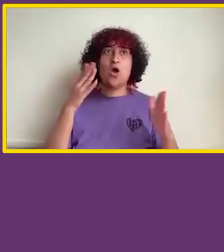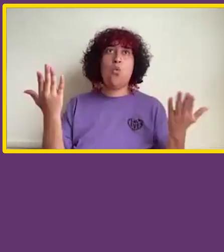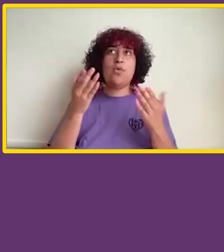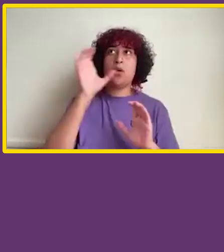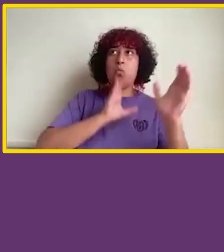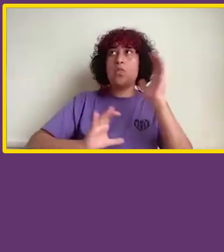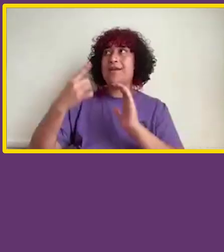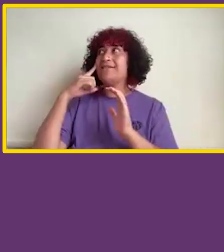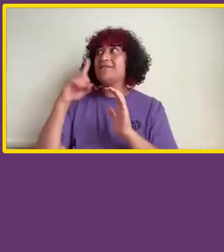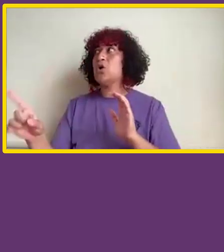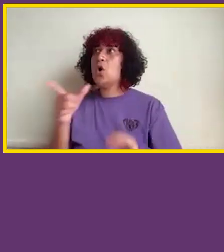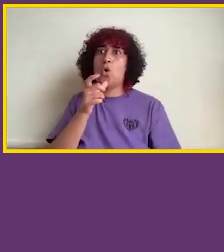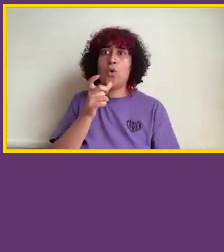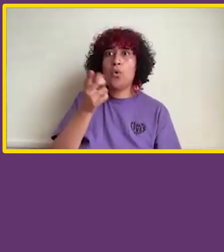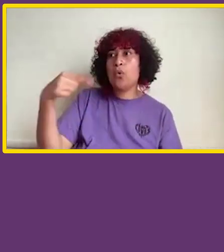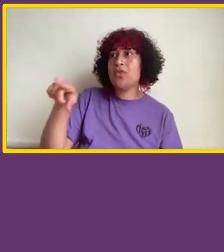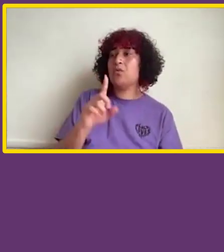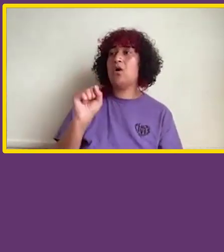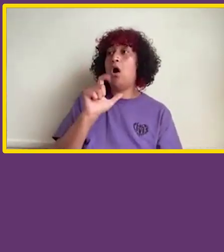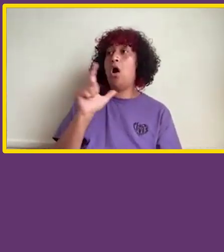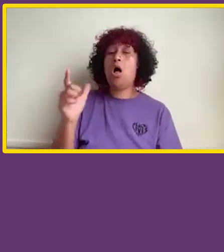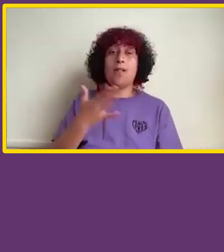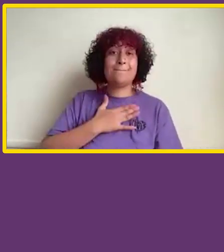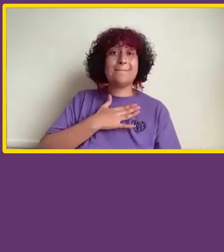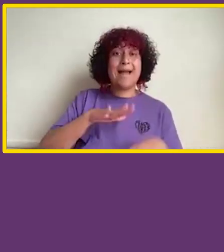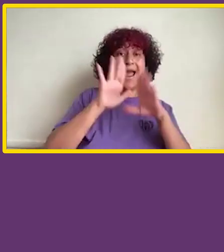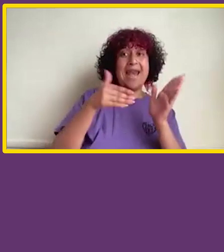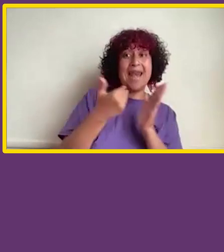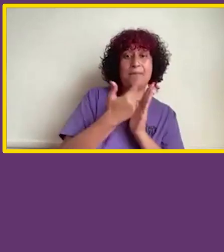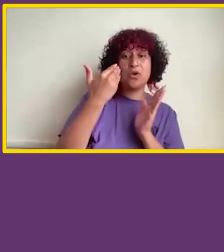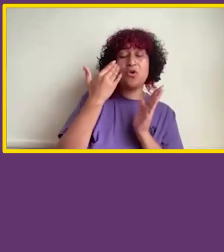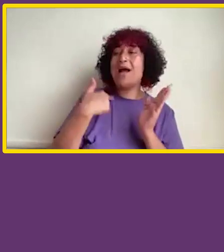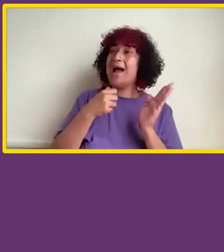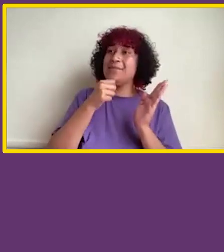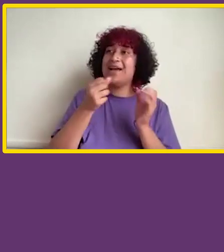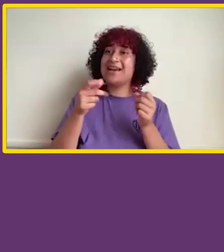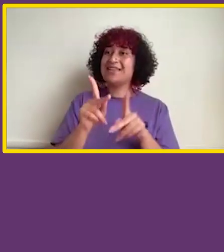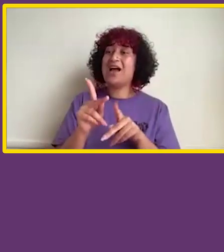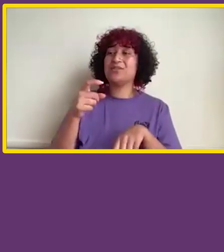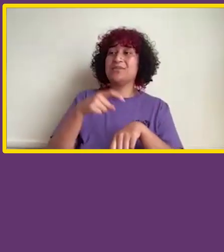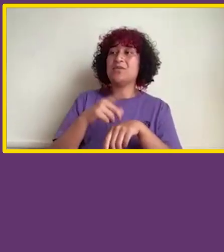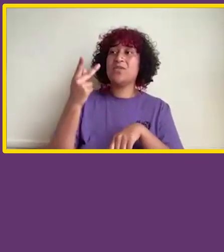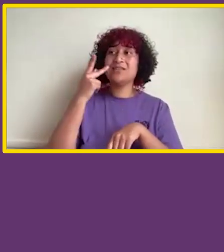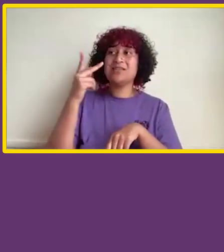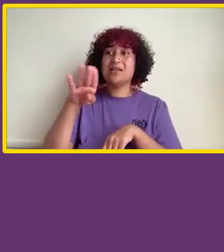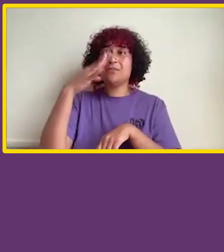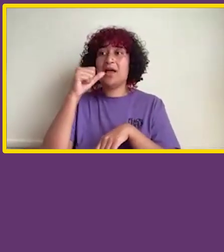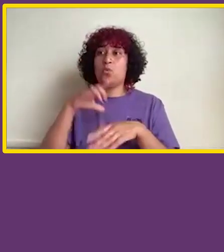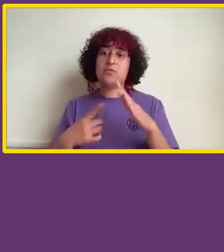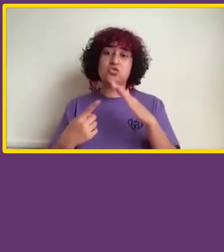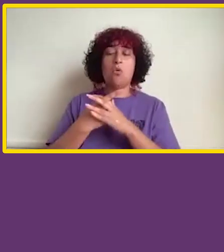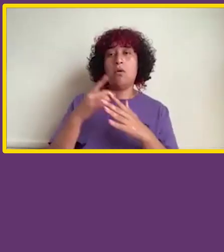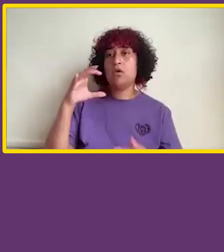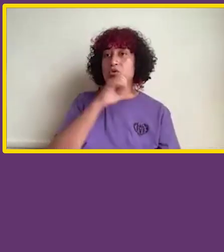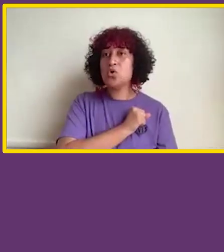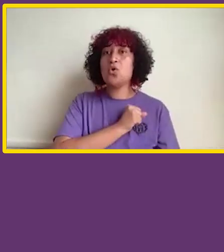who they were, blah, blah, blah. All he knew was, I'm not going to allow some moment where they're going to see some Black woman show up and they assume